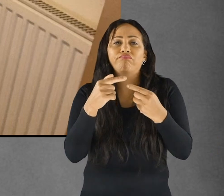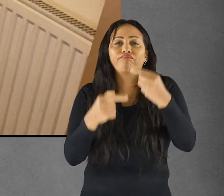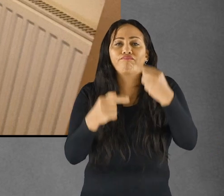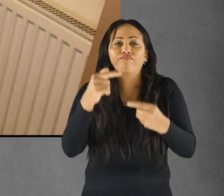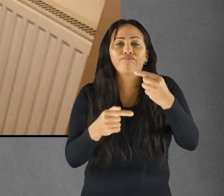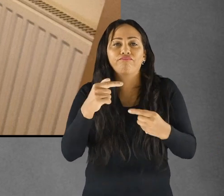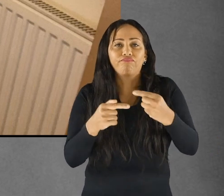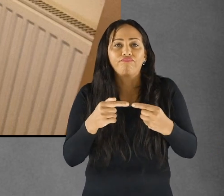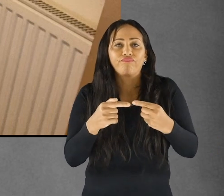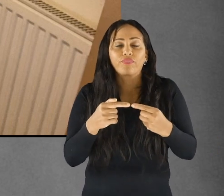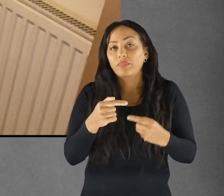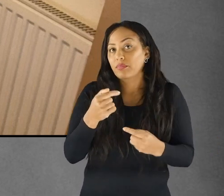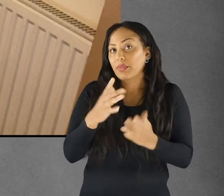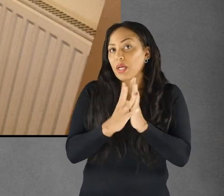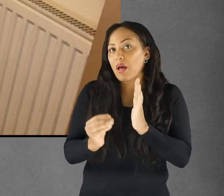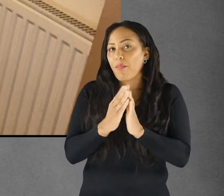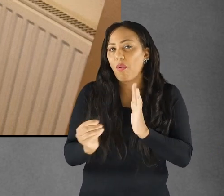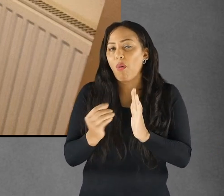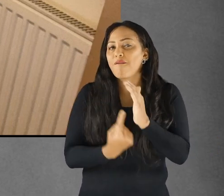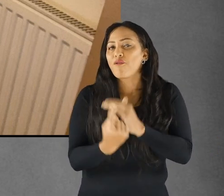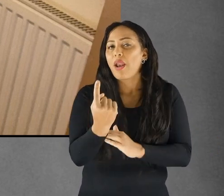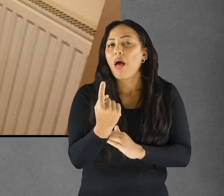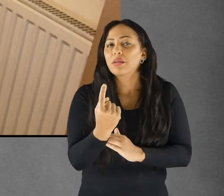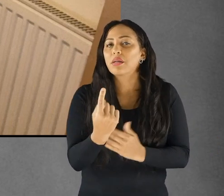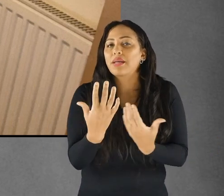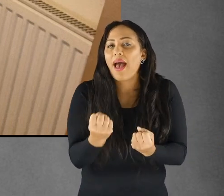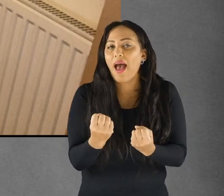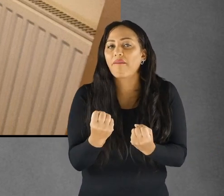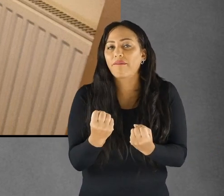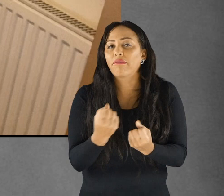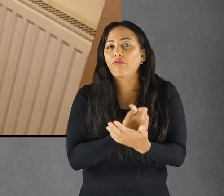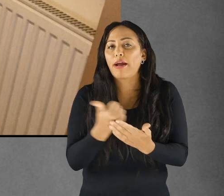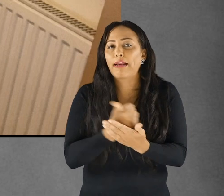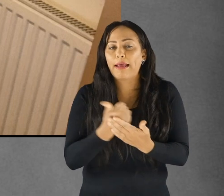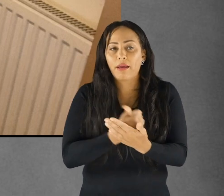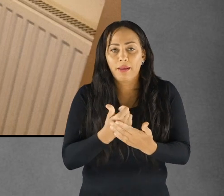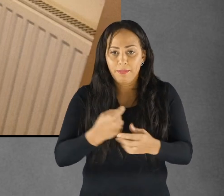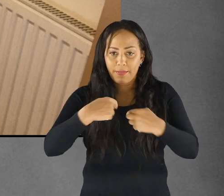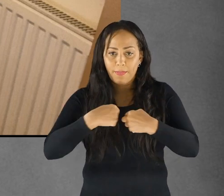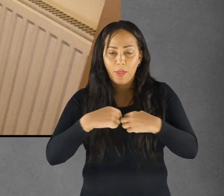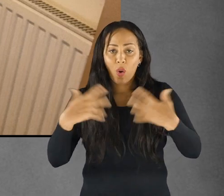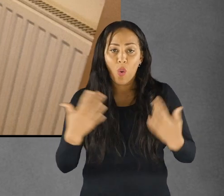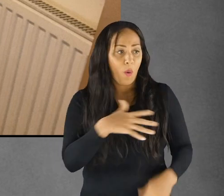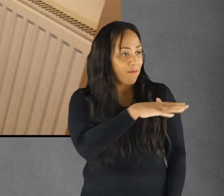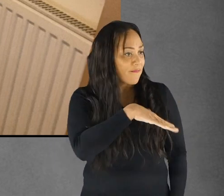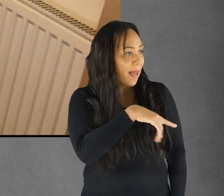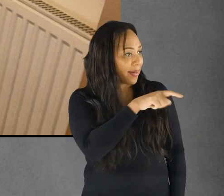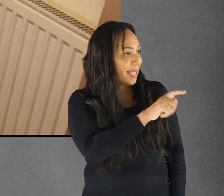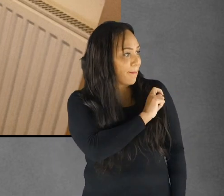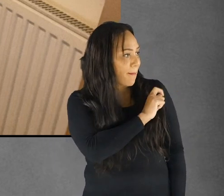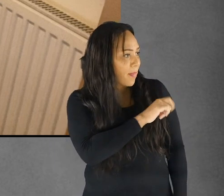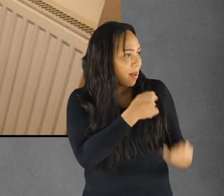conundrum. An example is the situation freelancers face when either they or a family member